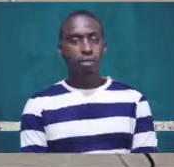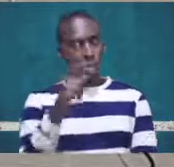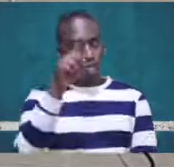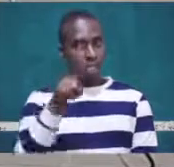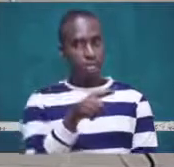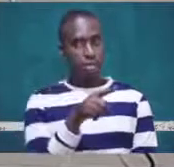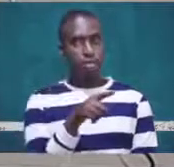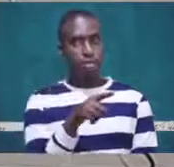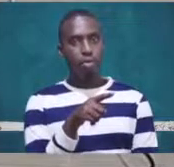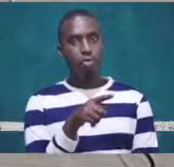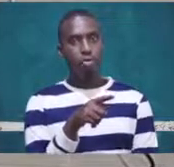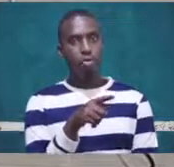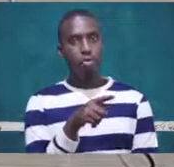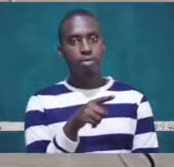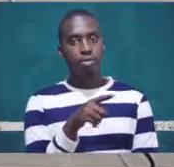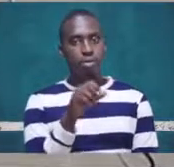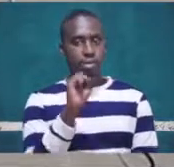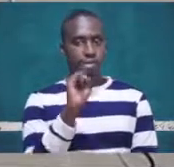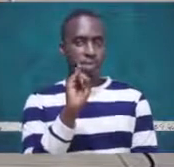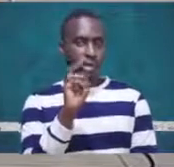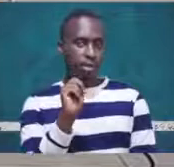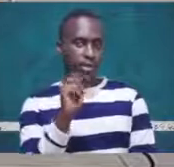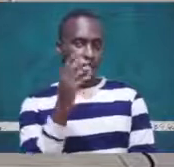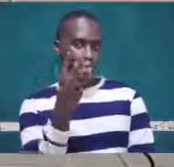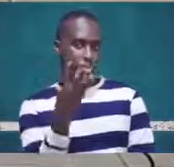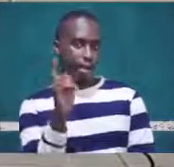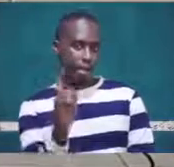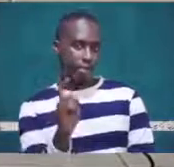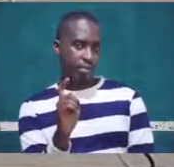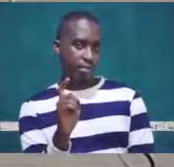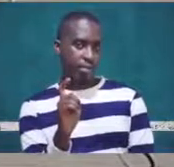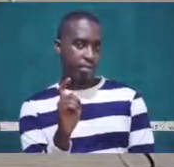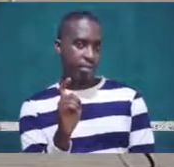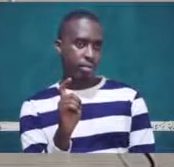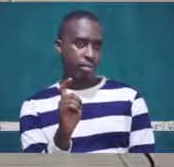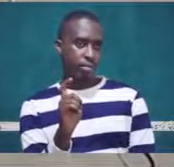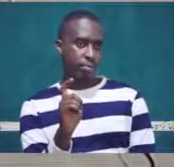integral of sine 4x